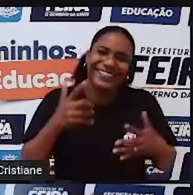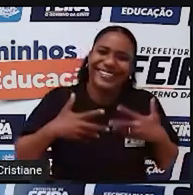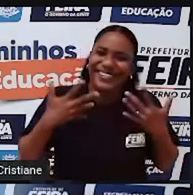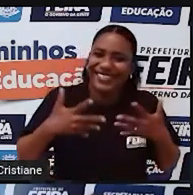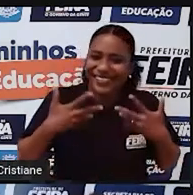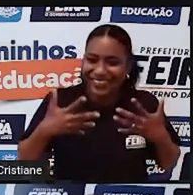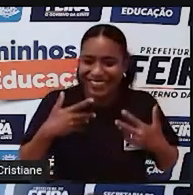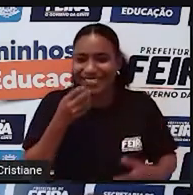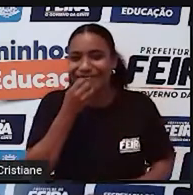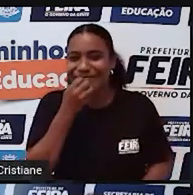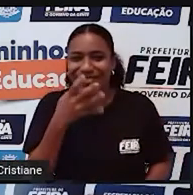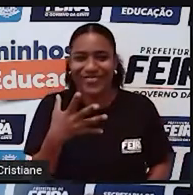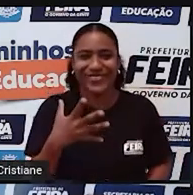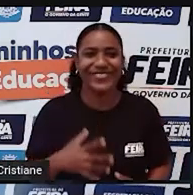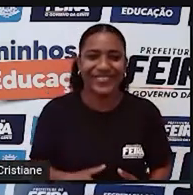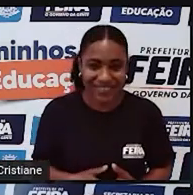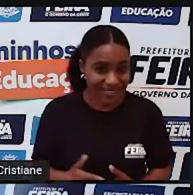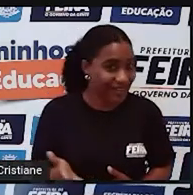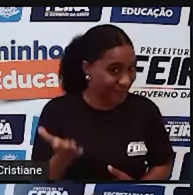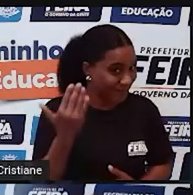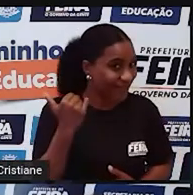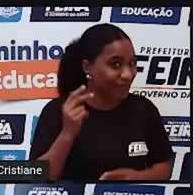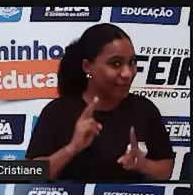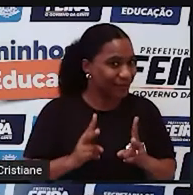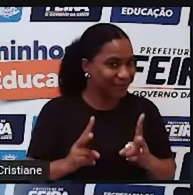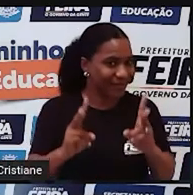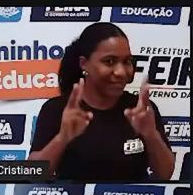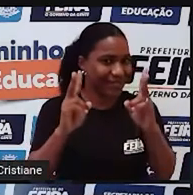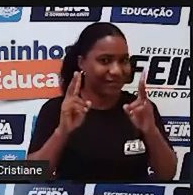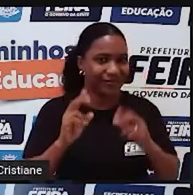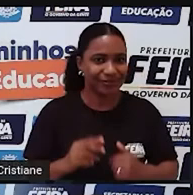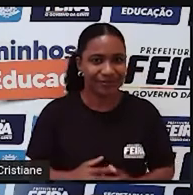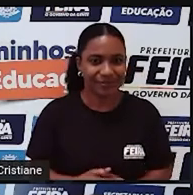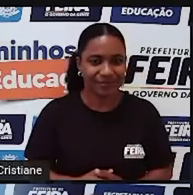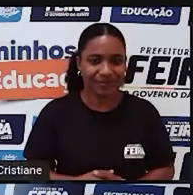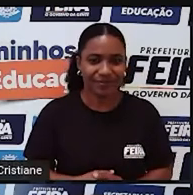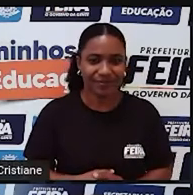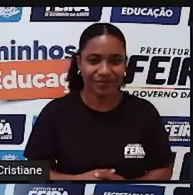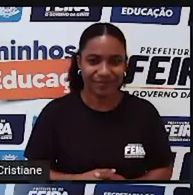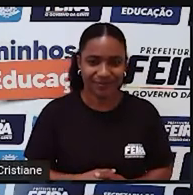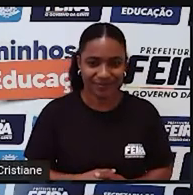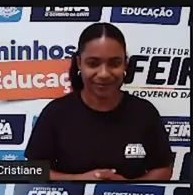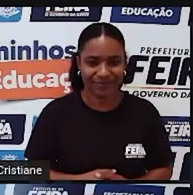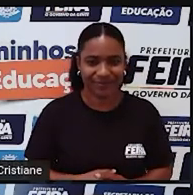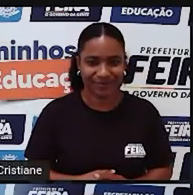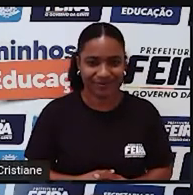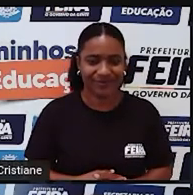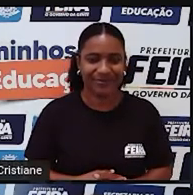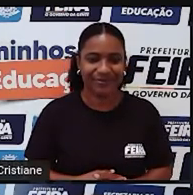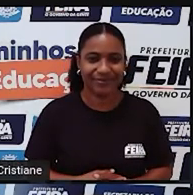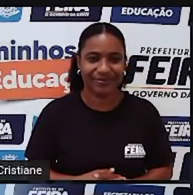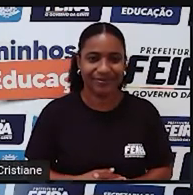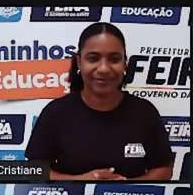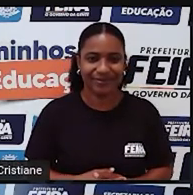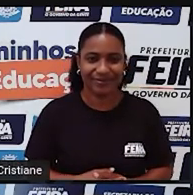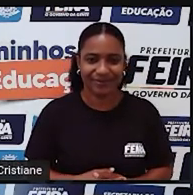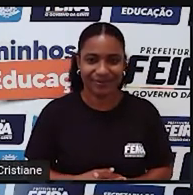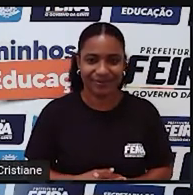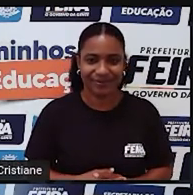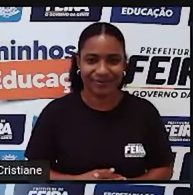divertindo o máximo. Let's go, number 7. How are you? Nice to meet you.